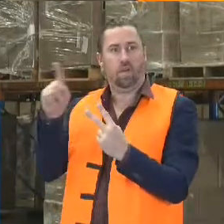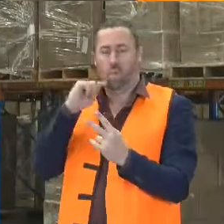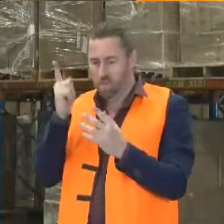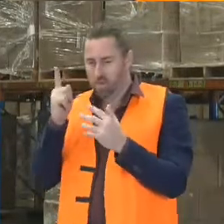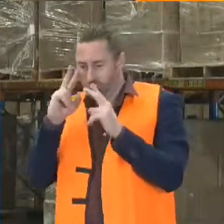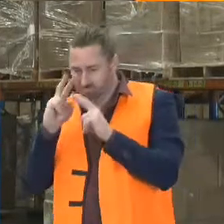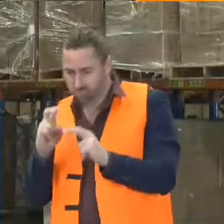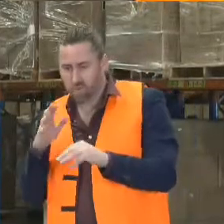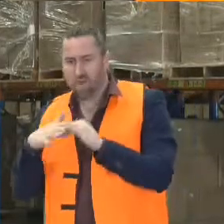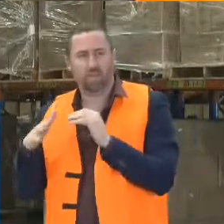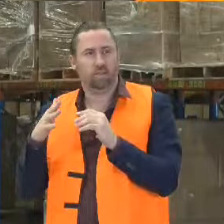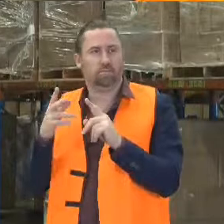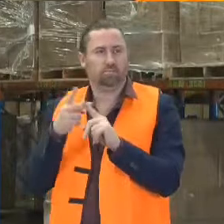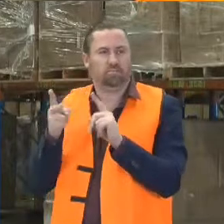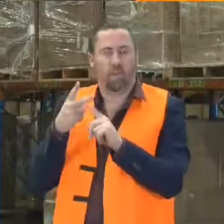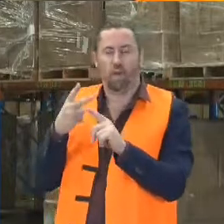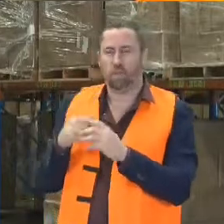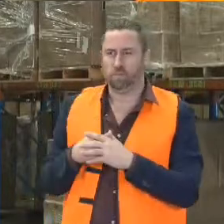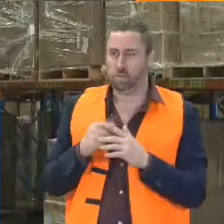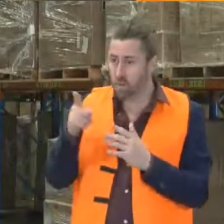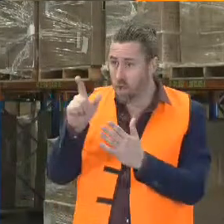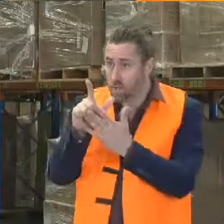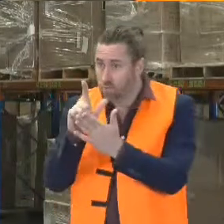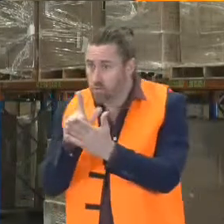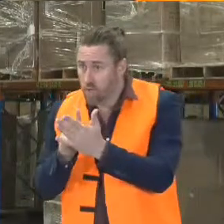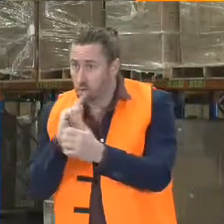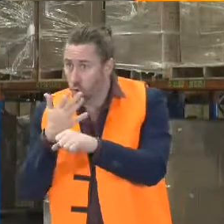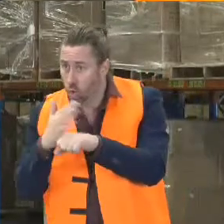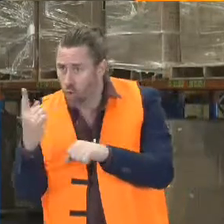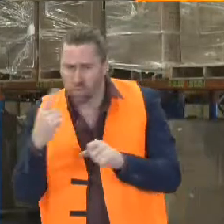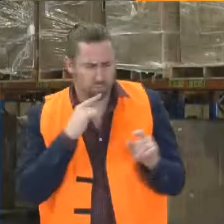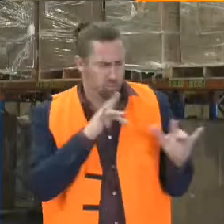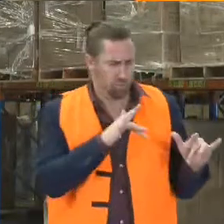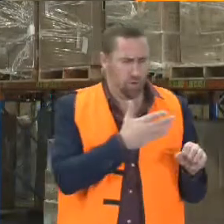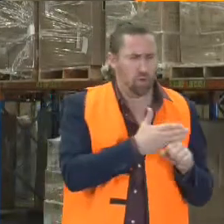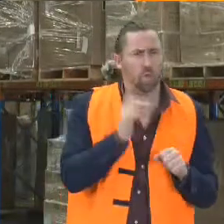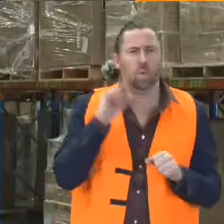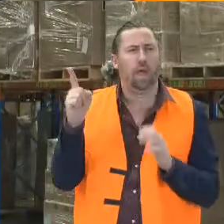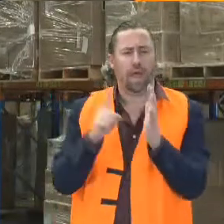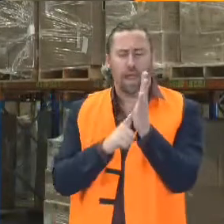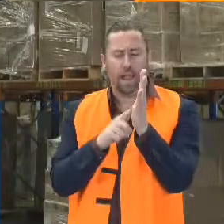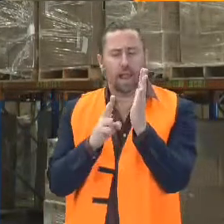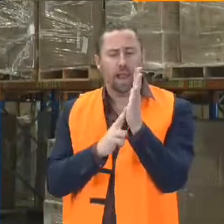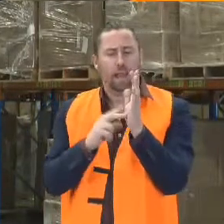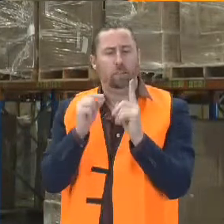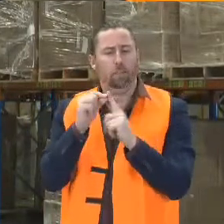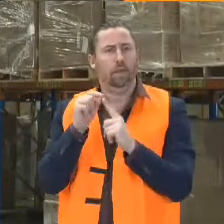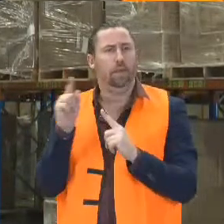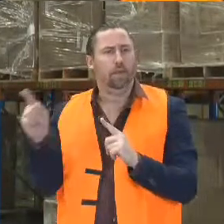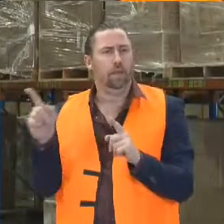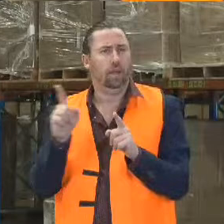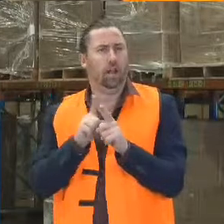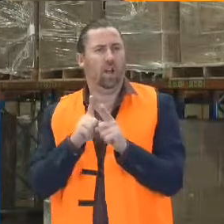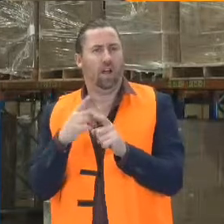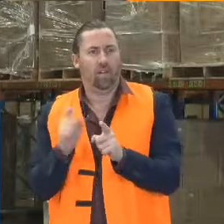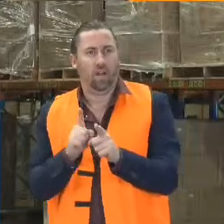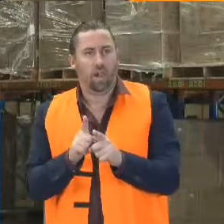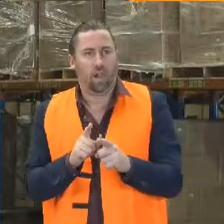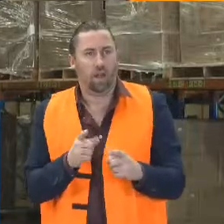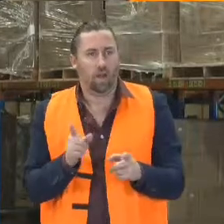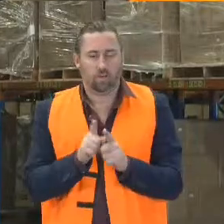some legislation introduced? Well, we don't have any specific legislation at the moment. What about the stuff the MPs introduced in relation to like hackers